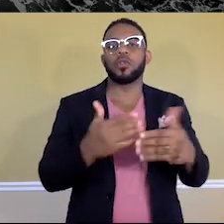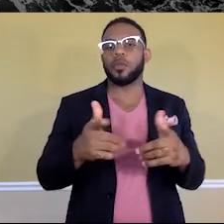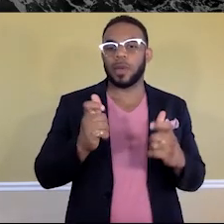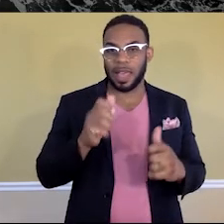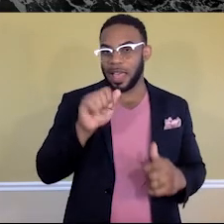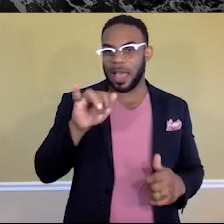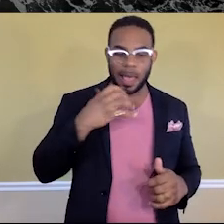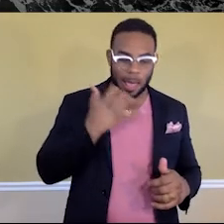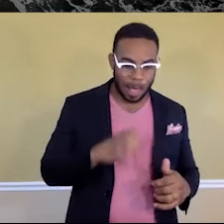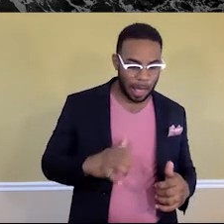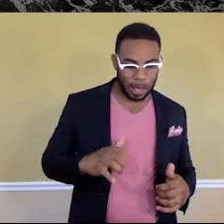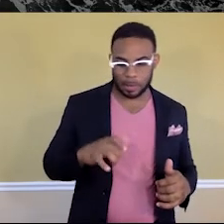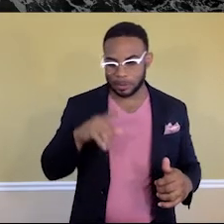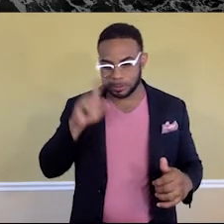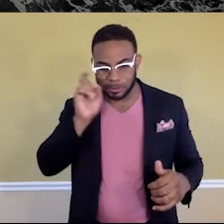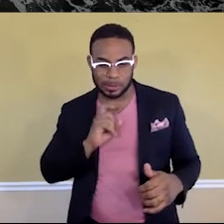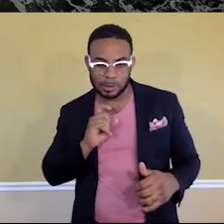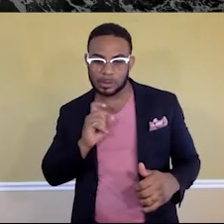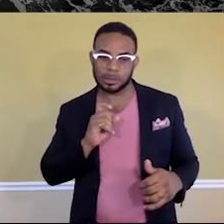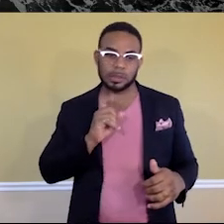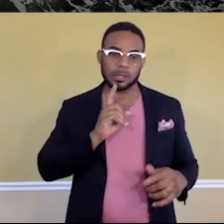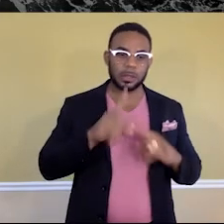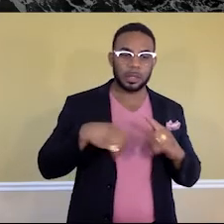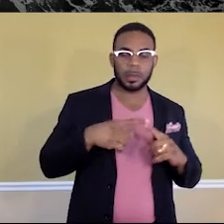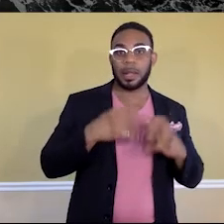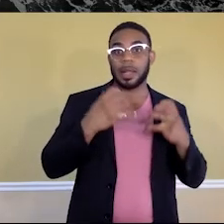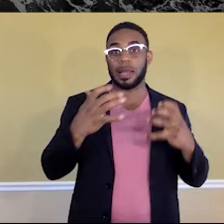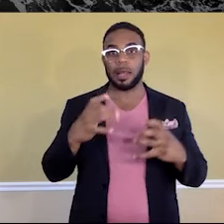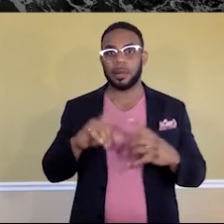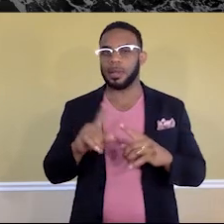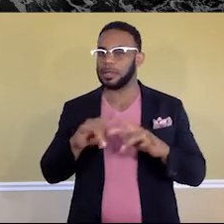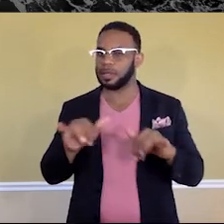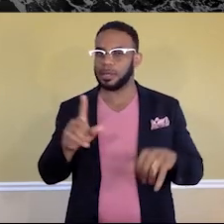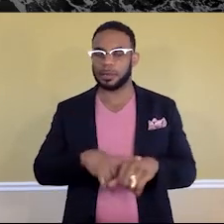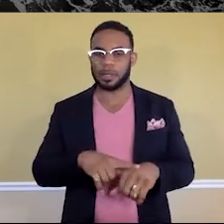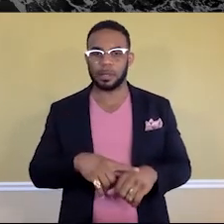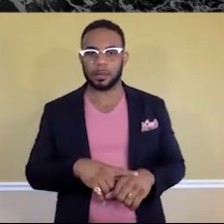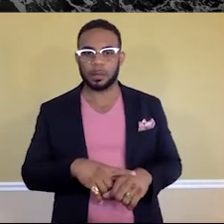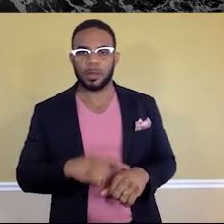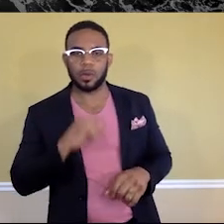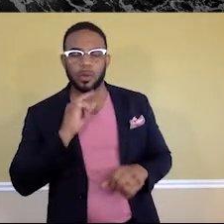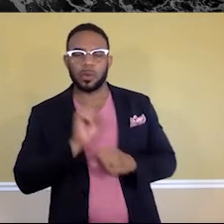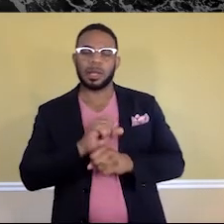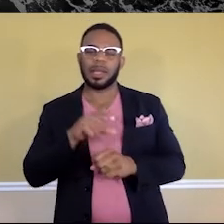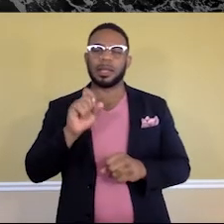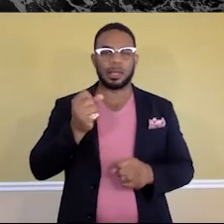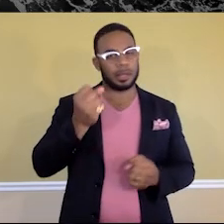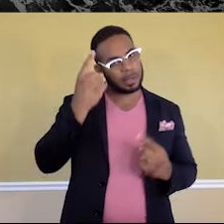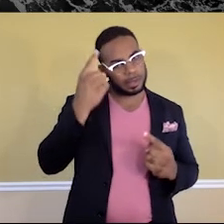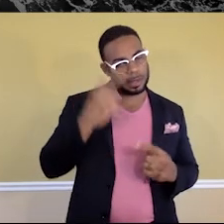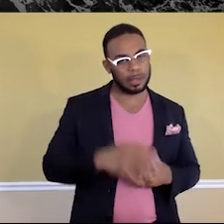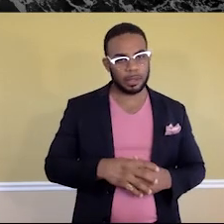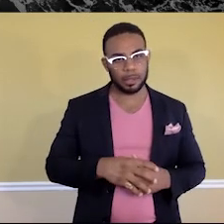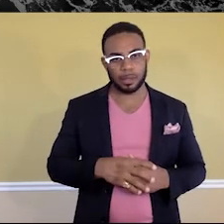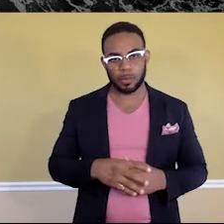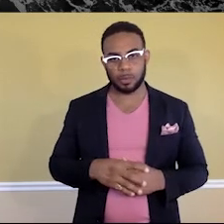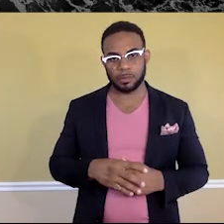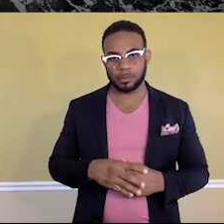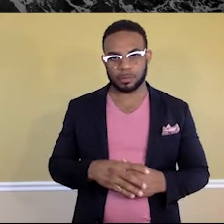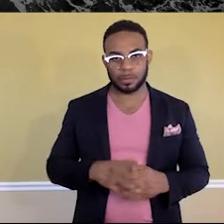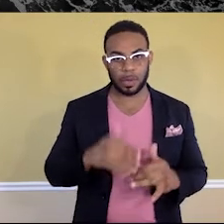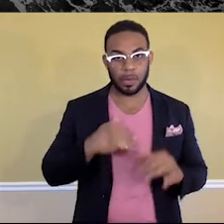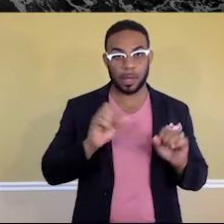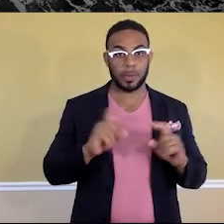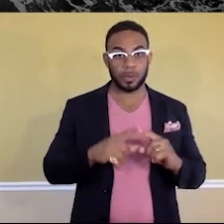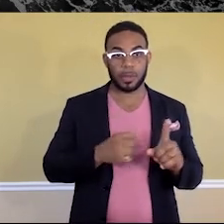AI is hot and it's sexy and it's talked about a lot, but at the same time, we really need to understand how we're